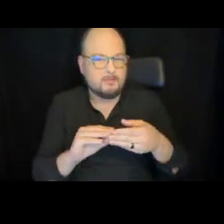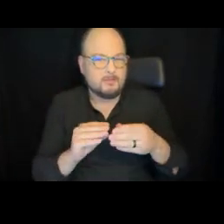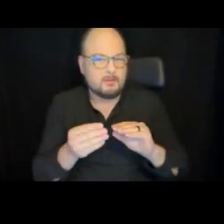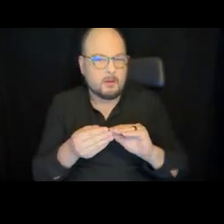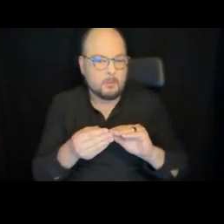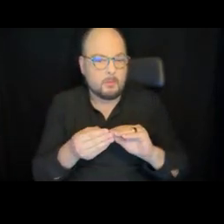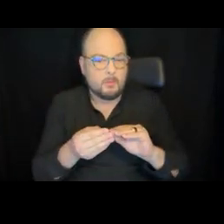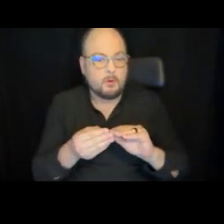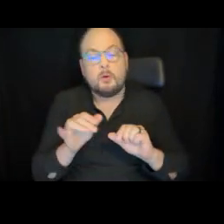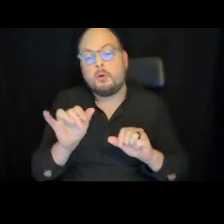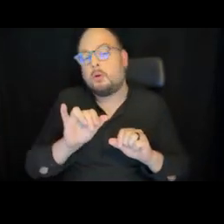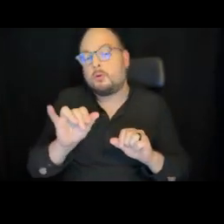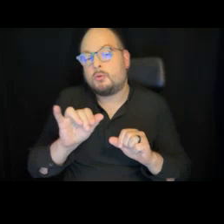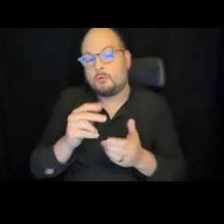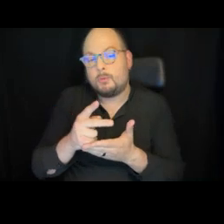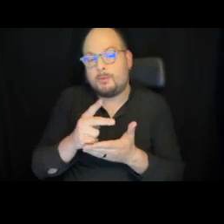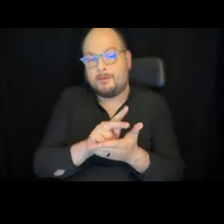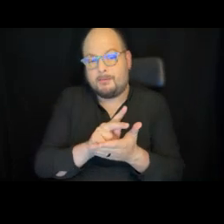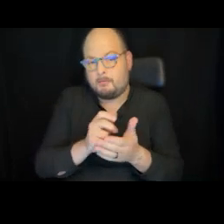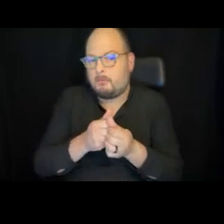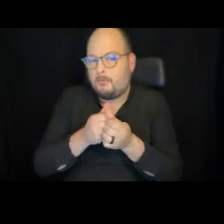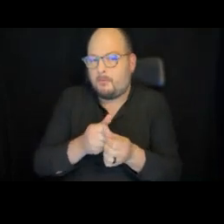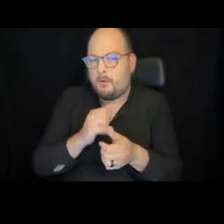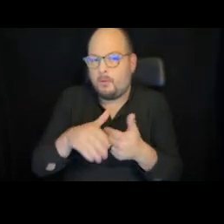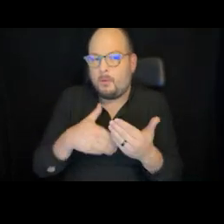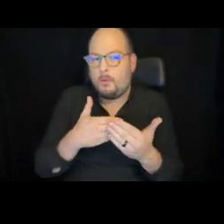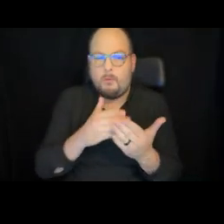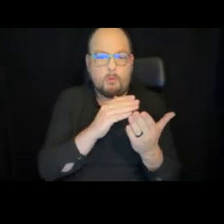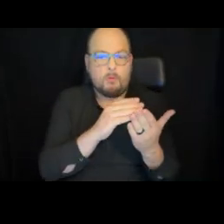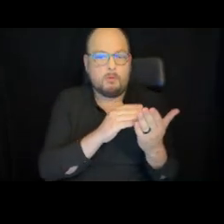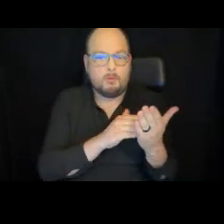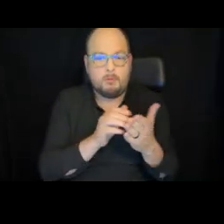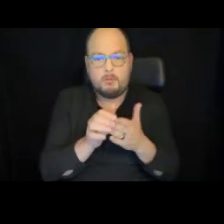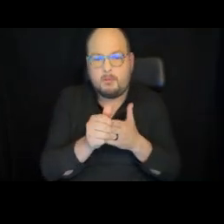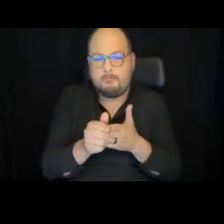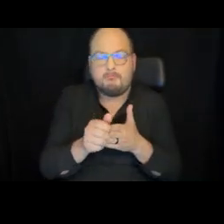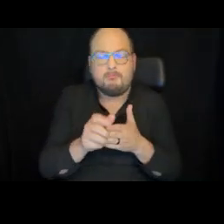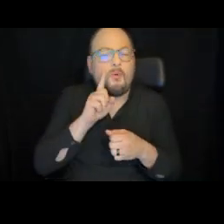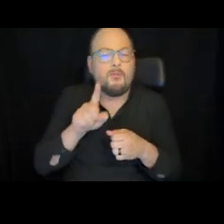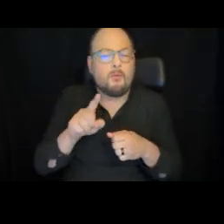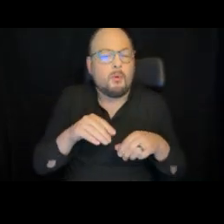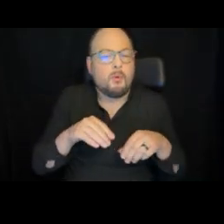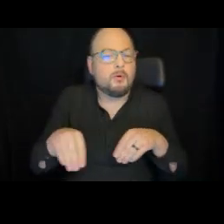kitchen complies with the guidelines maneuvering requirements.